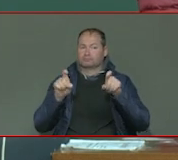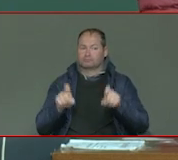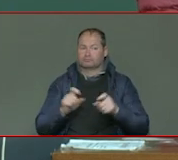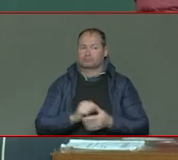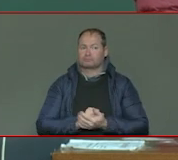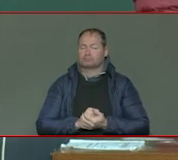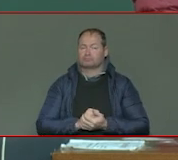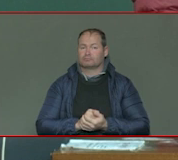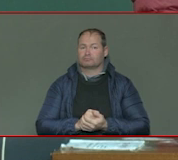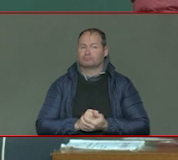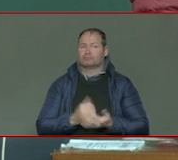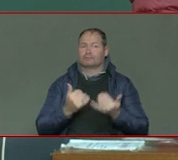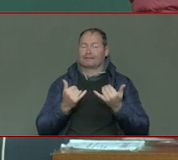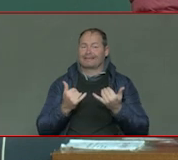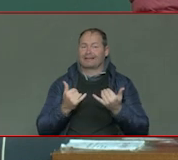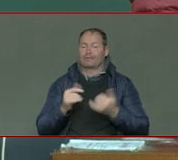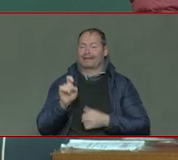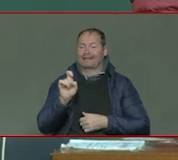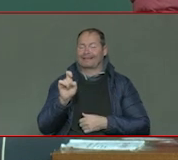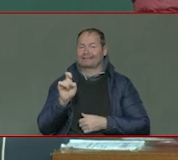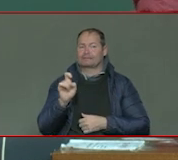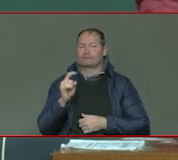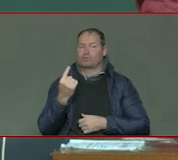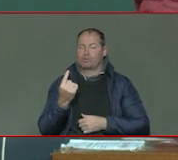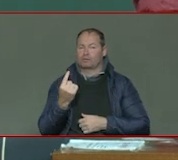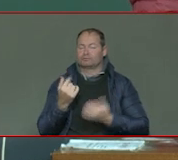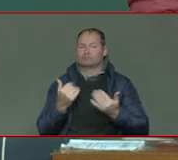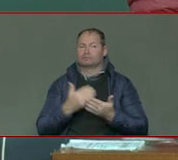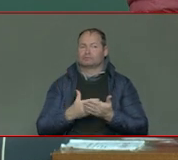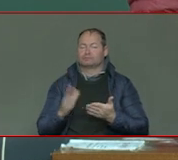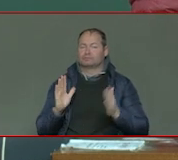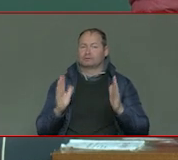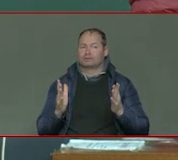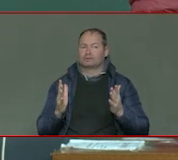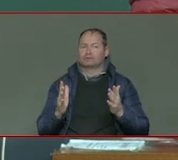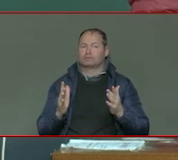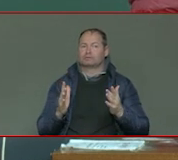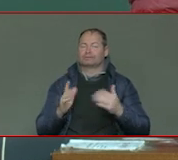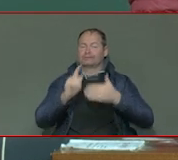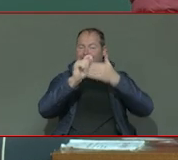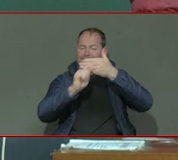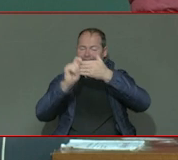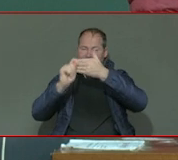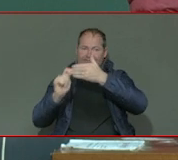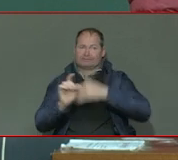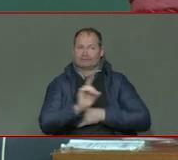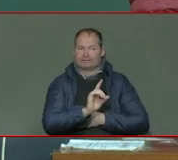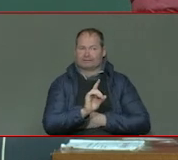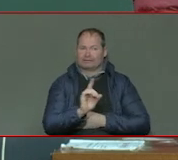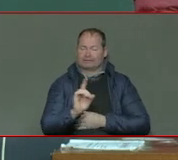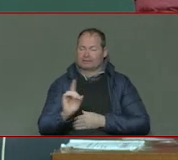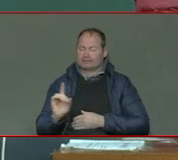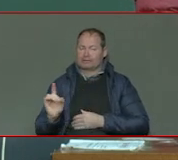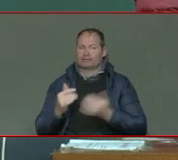and there's a monomial in terms of x, how do I get rid of it? Write each term over the denominator, simplify, and